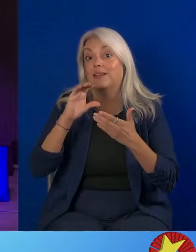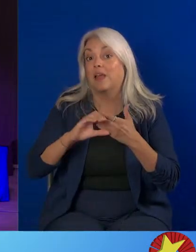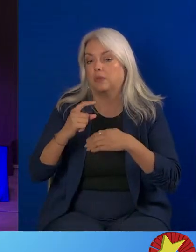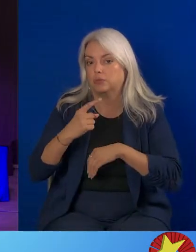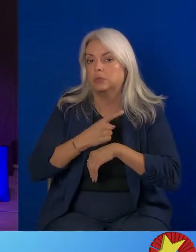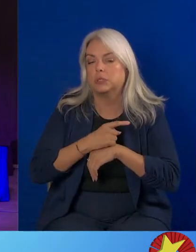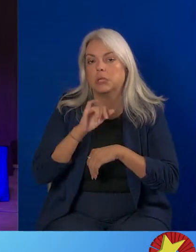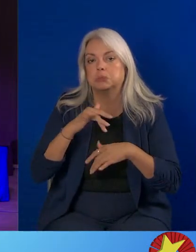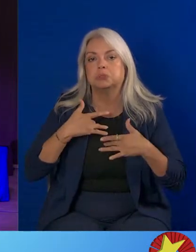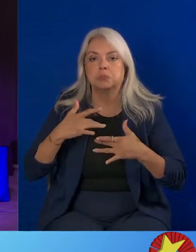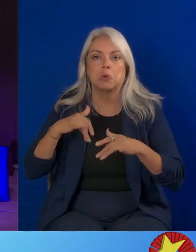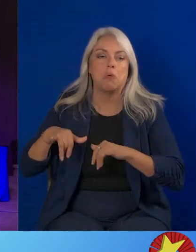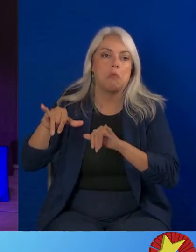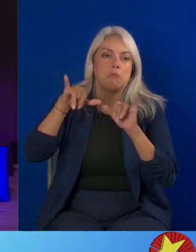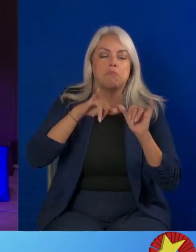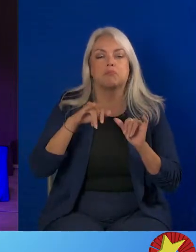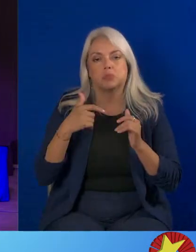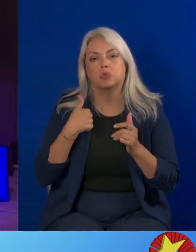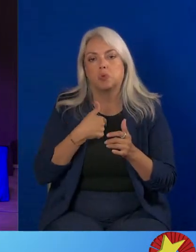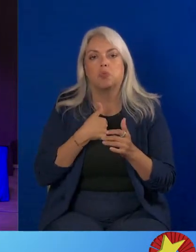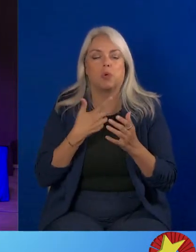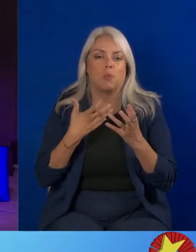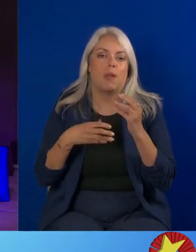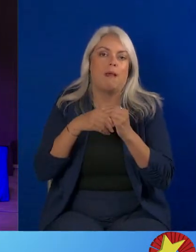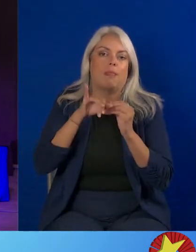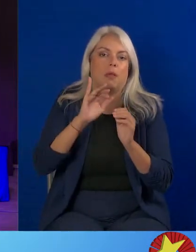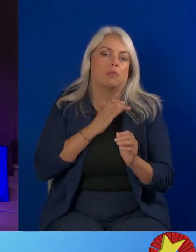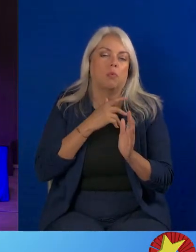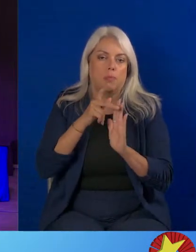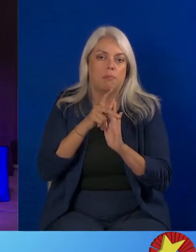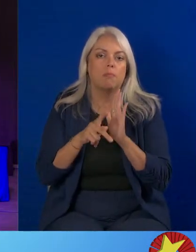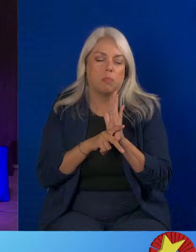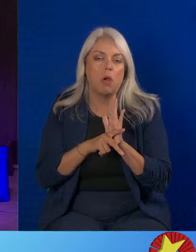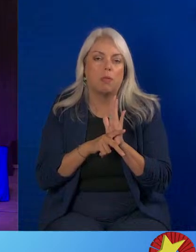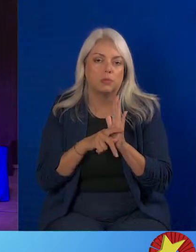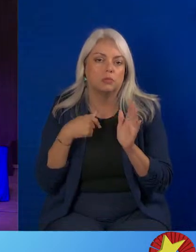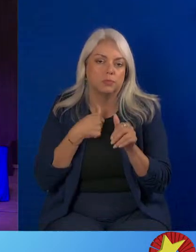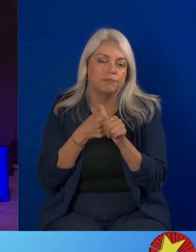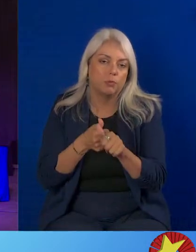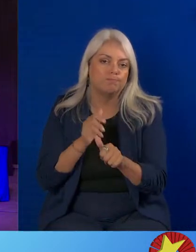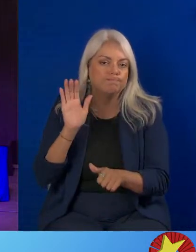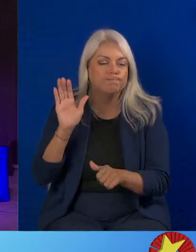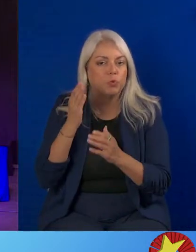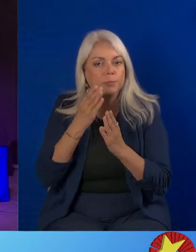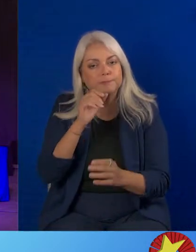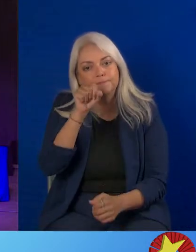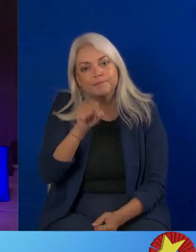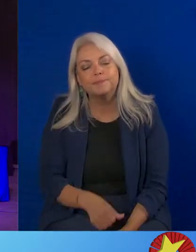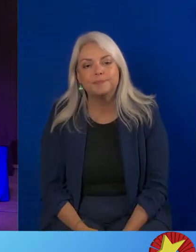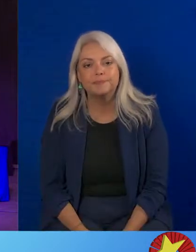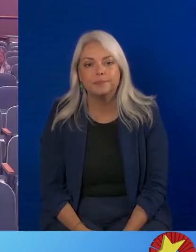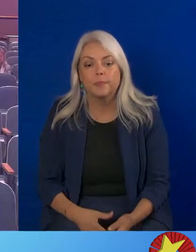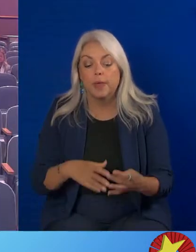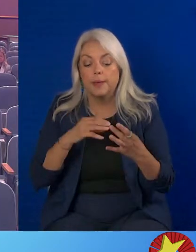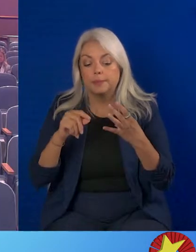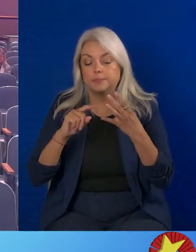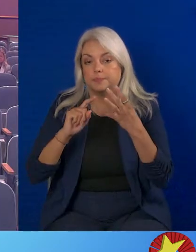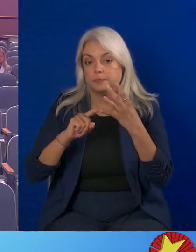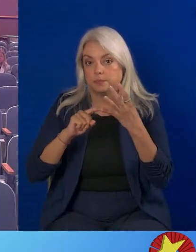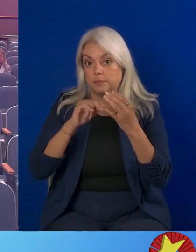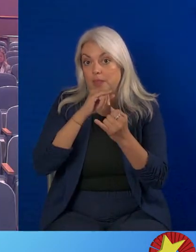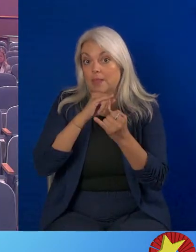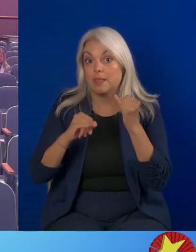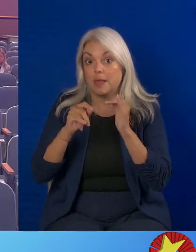typical. So, yes, it brings us into alignment. And then the